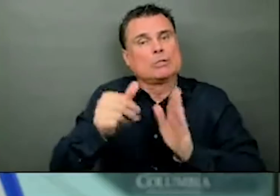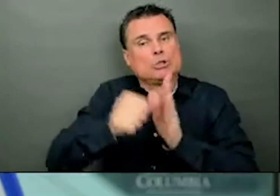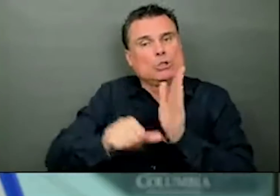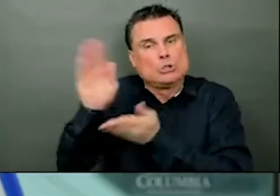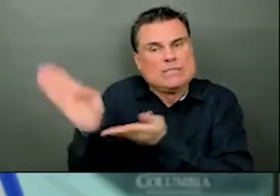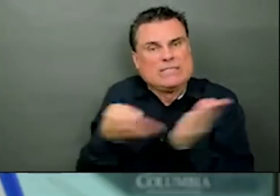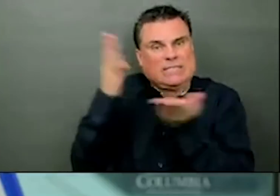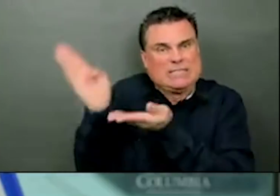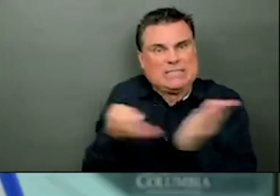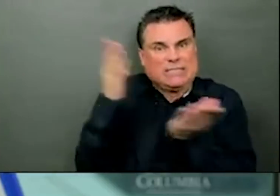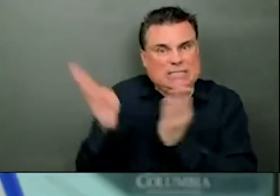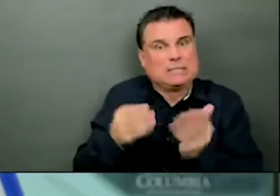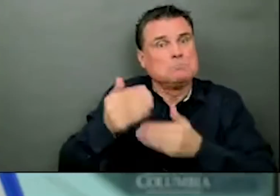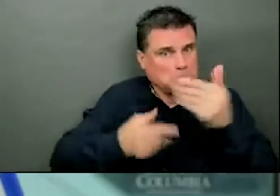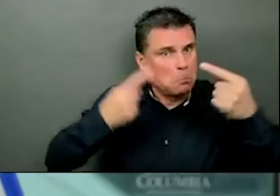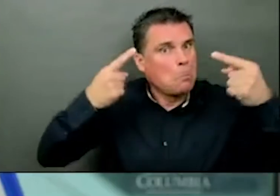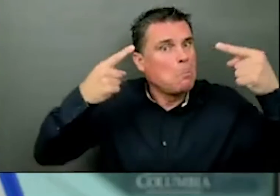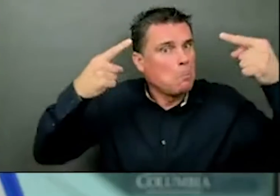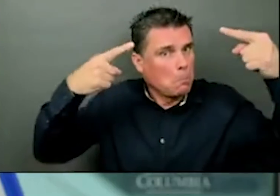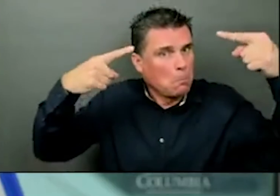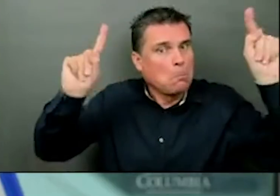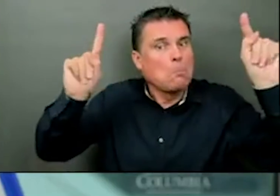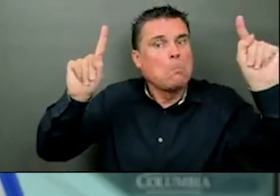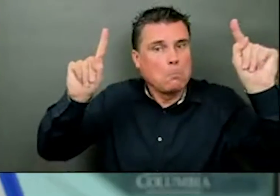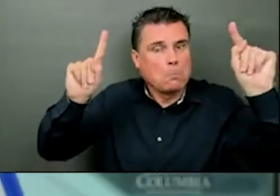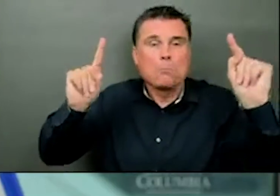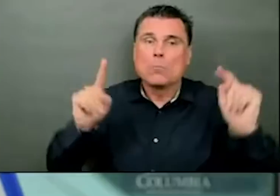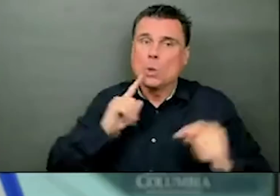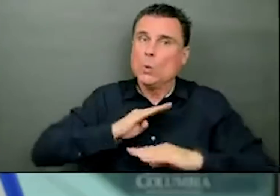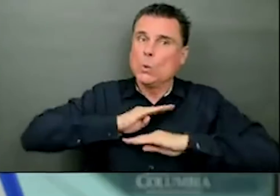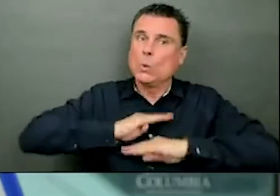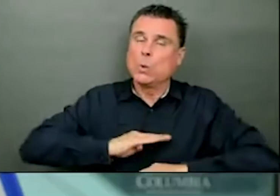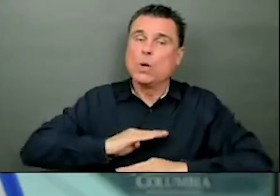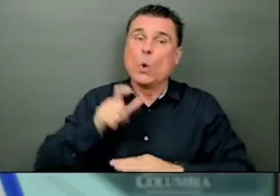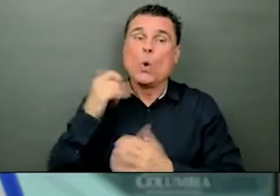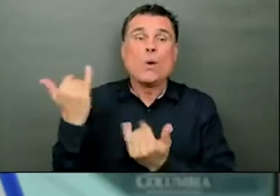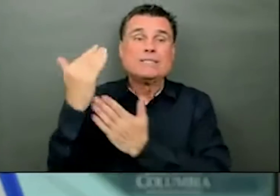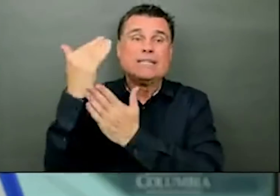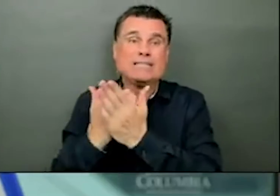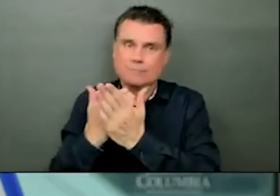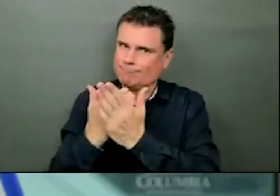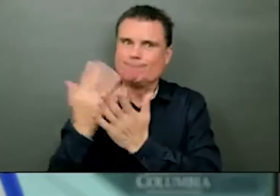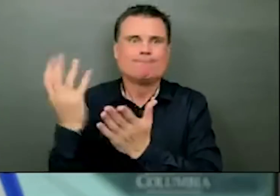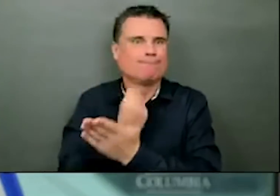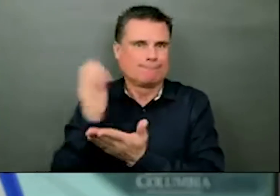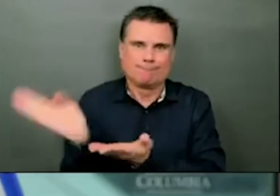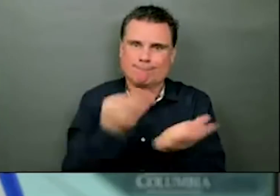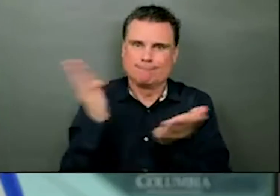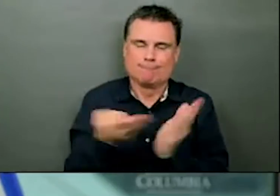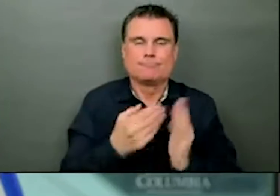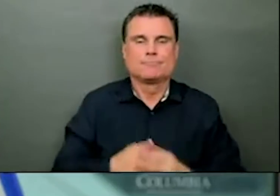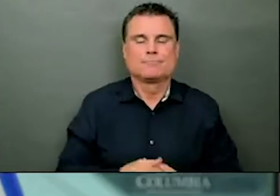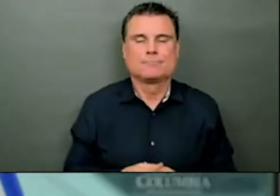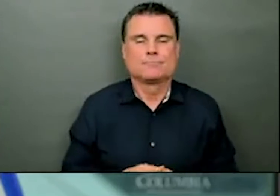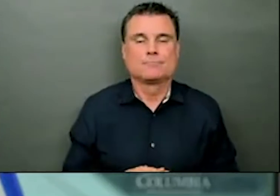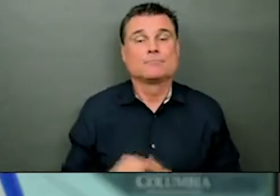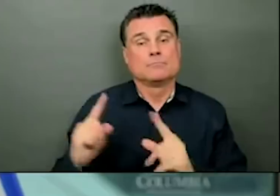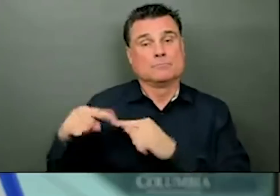grateful. And with that, here's the latest weekly report. The total surgeries completed by health authorities since May 18th,